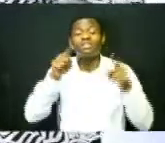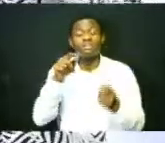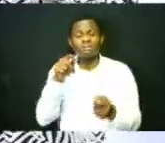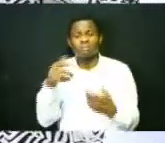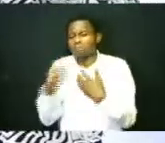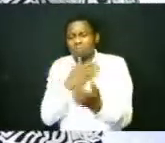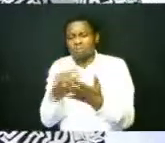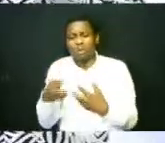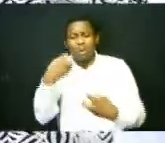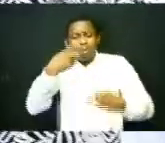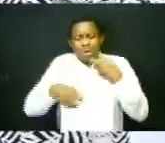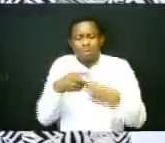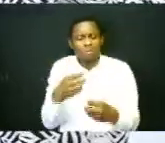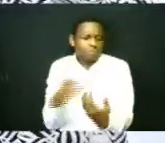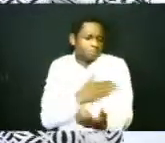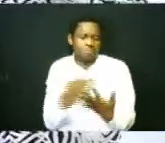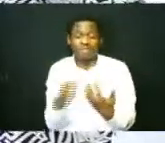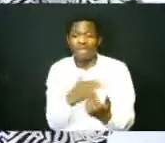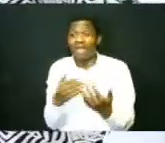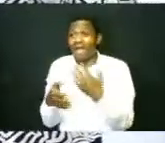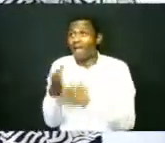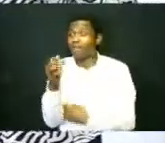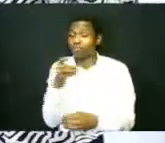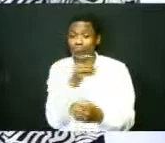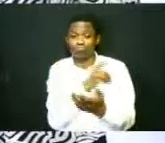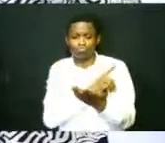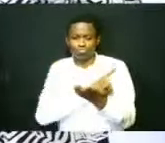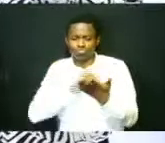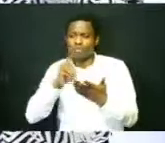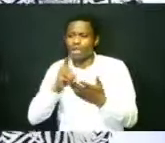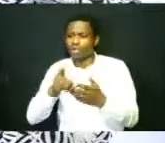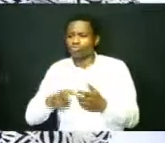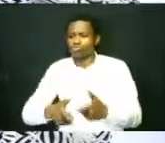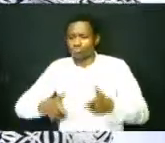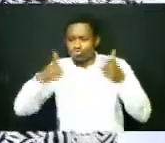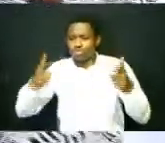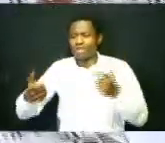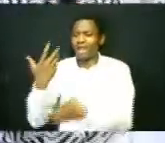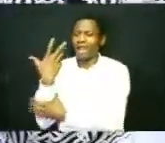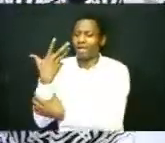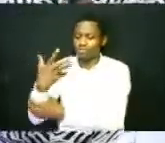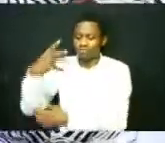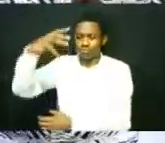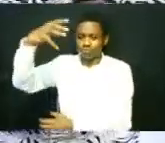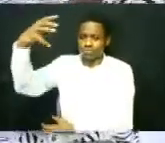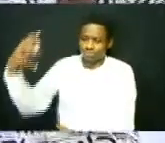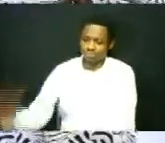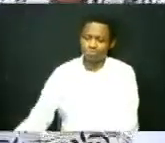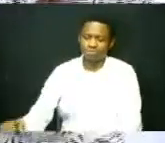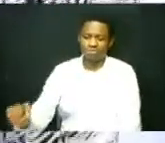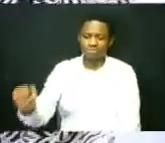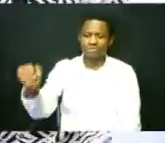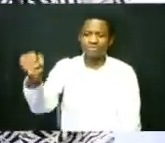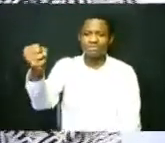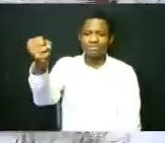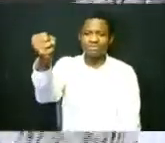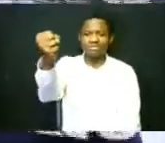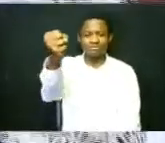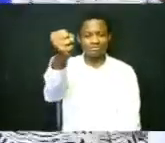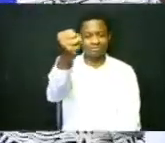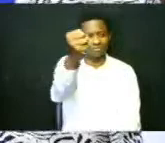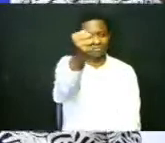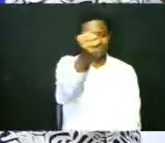situation, there is a divine hand that is going to pick you and then translate you into